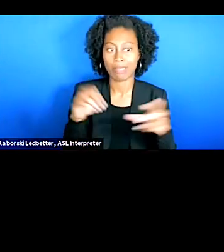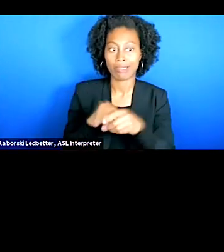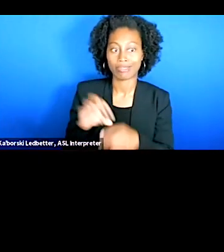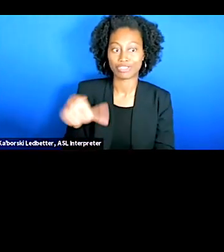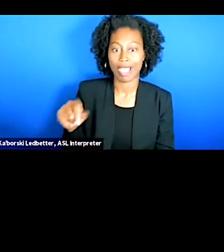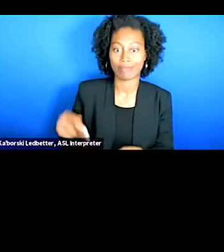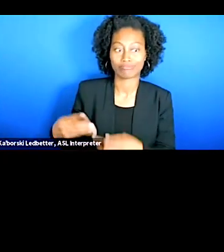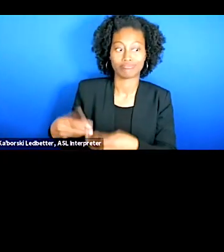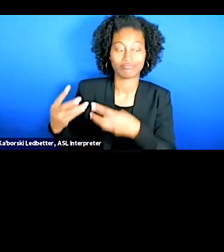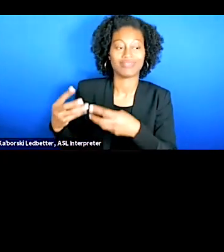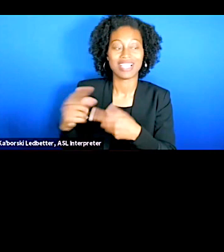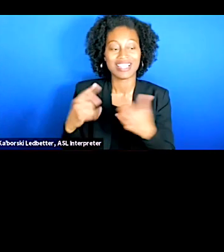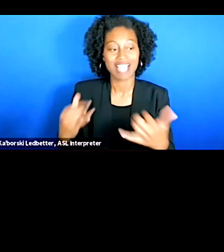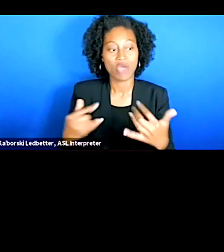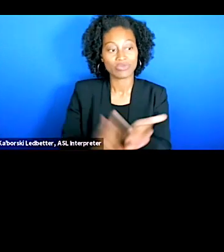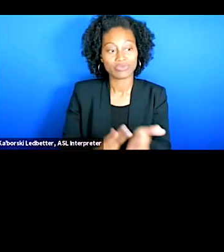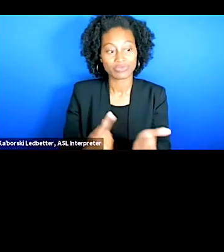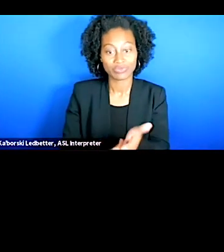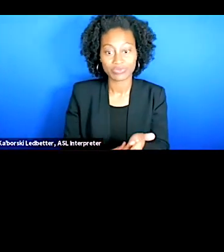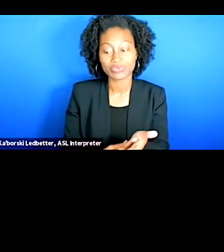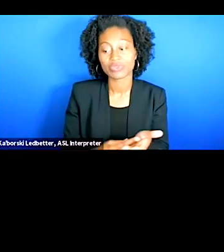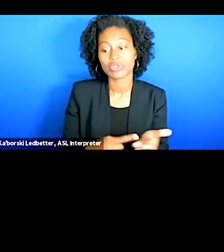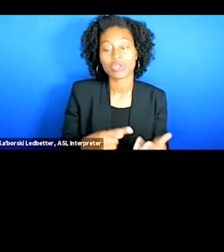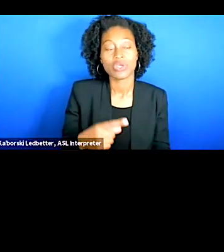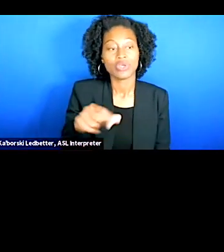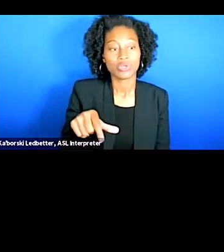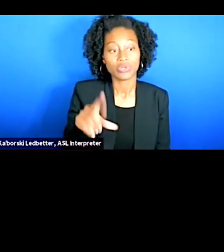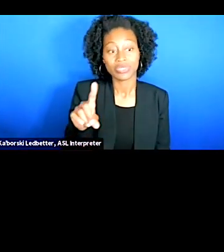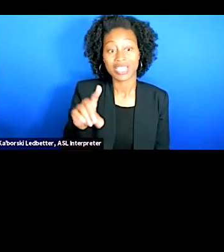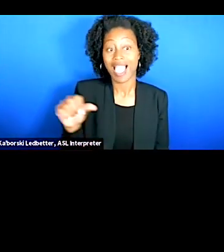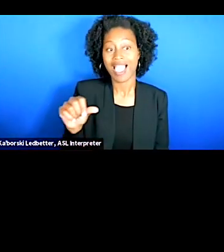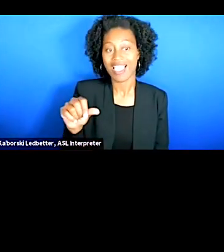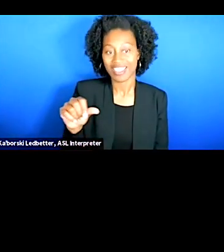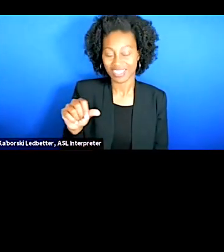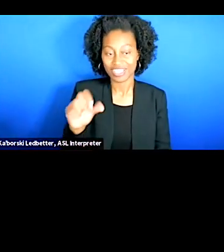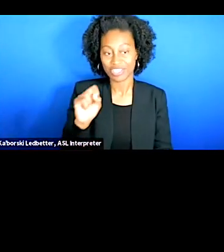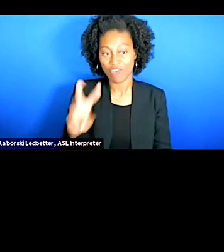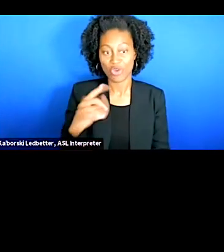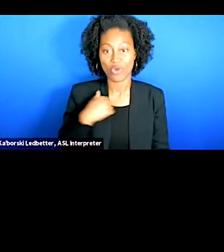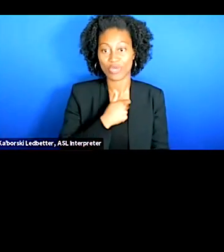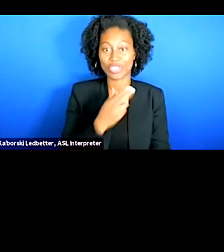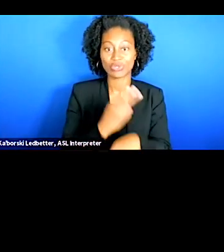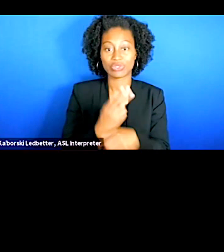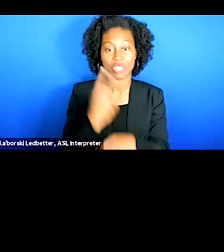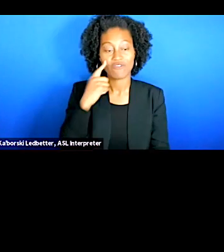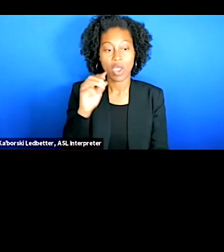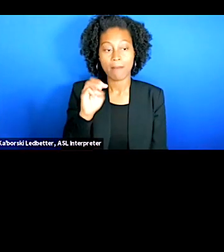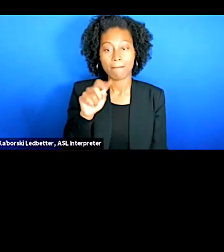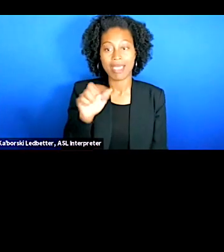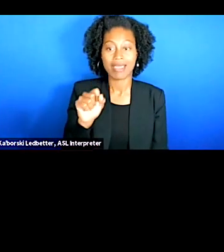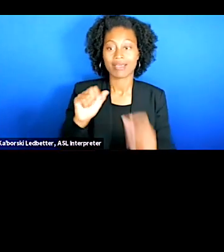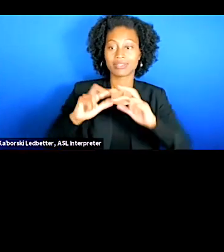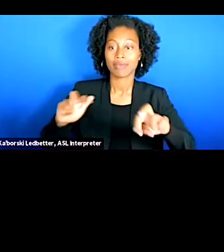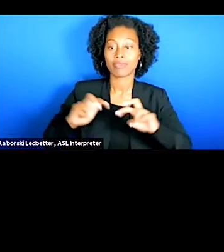about qualitative data analysis, or QDA software, and how we use it in metasynthesis. In the previous slides,